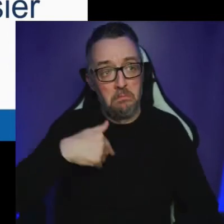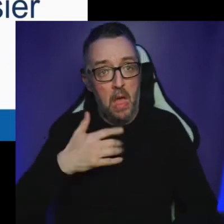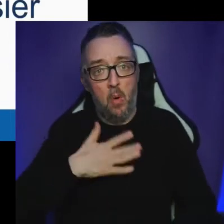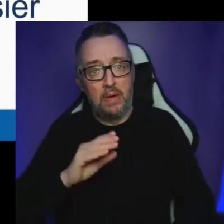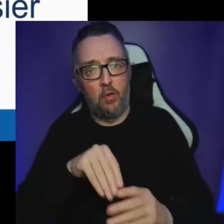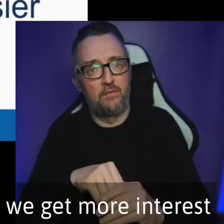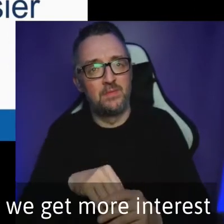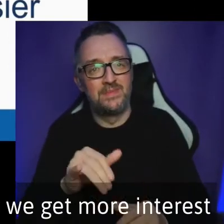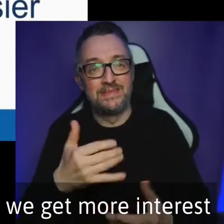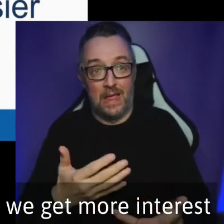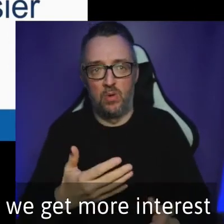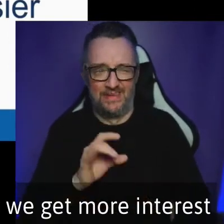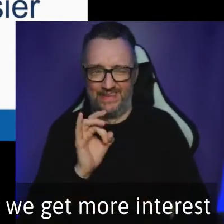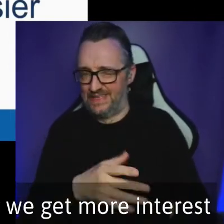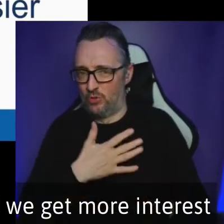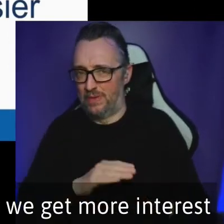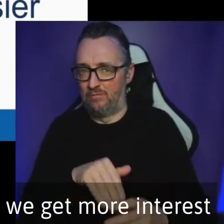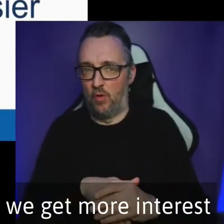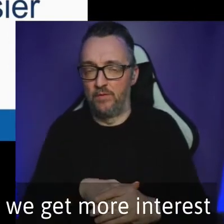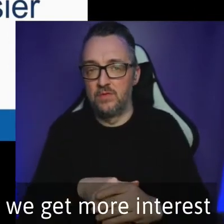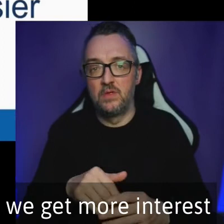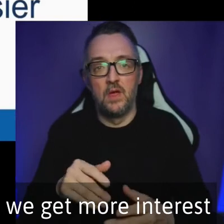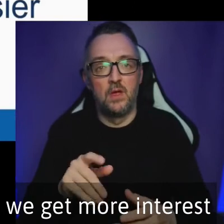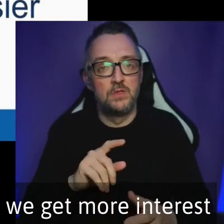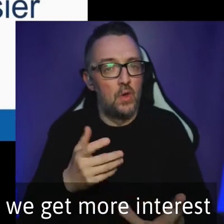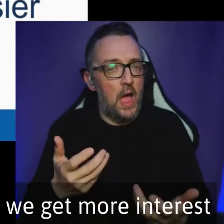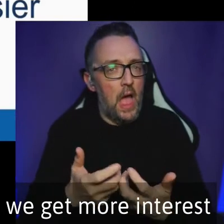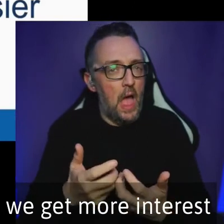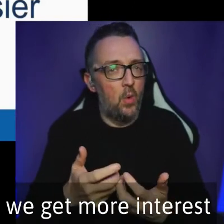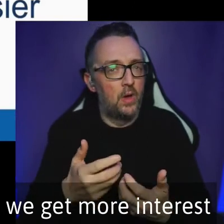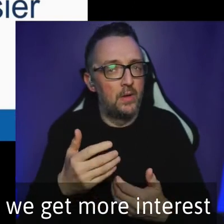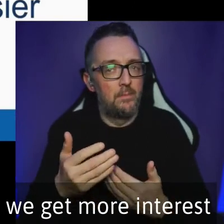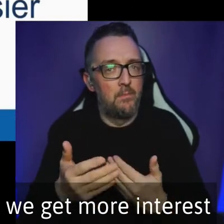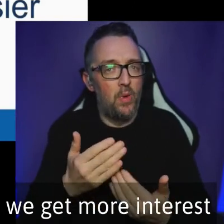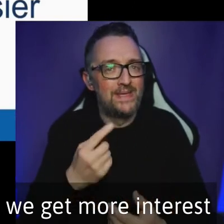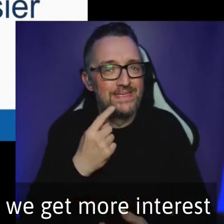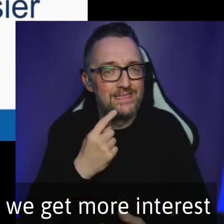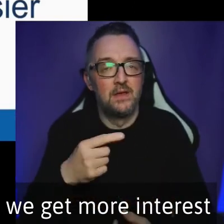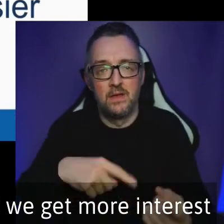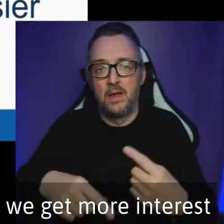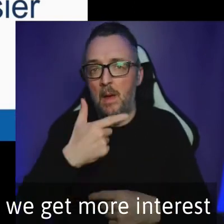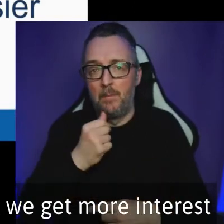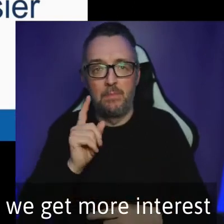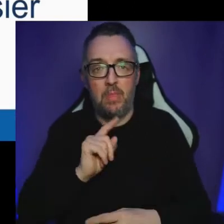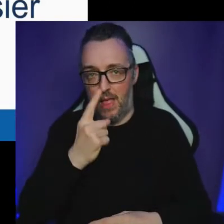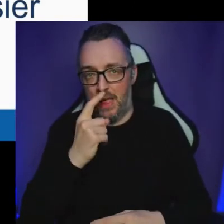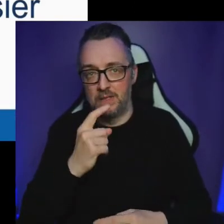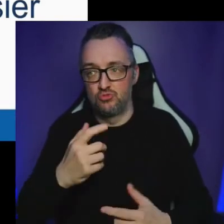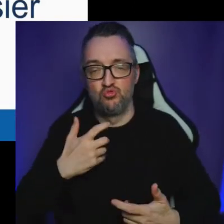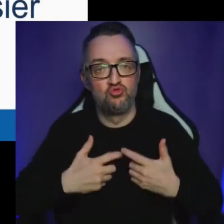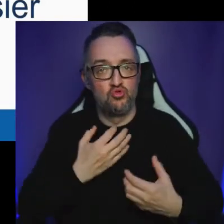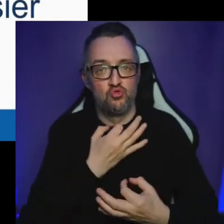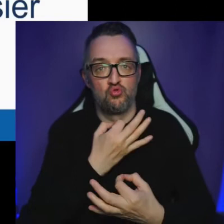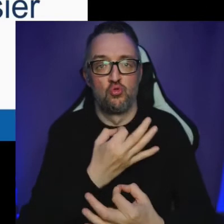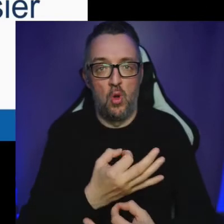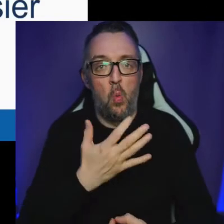participants? This is a challenge that we've faced in ensuring that we get more interest, engagement,